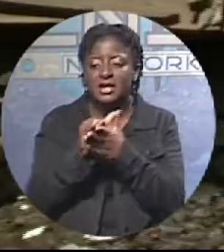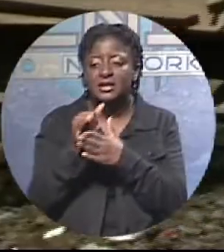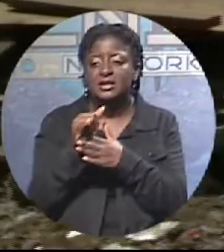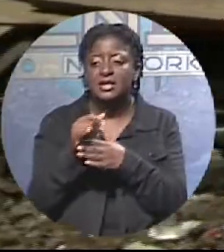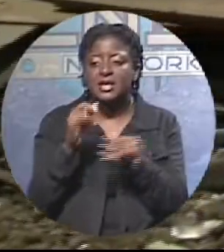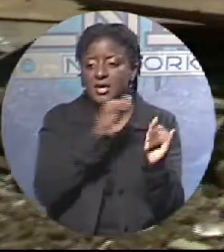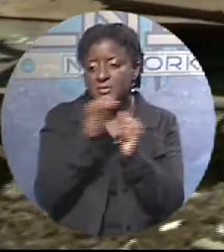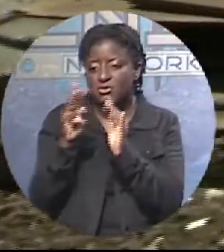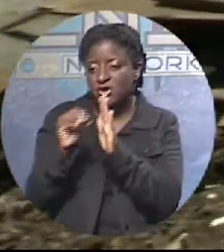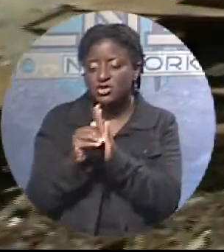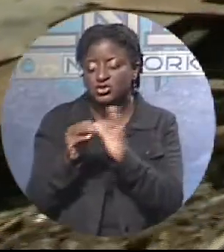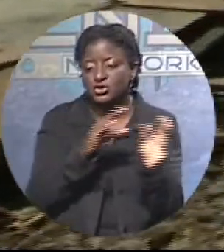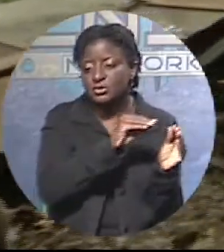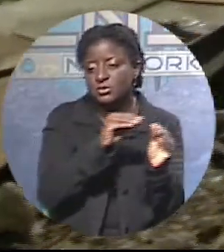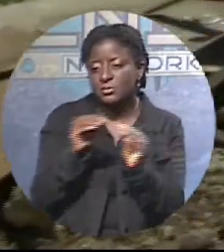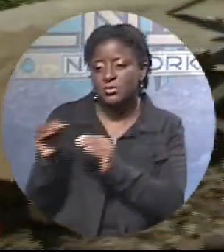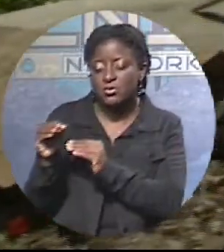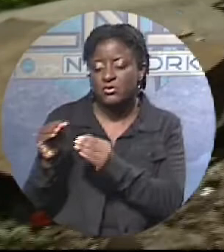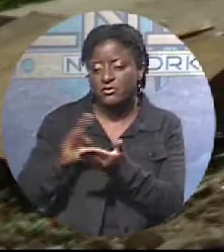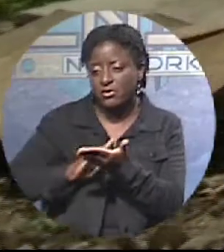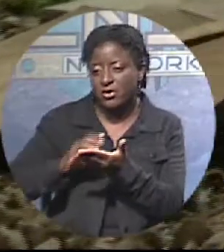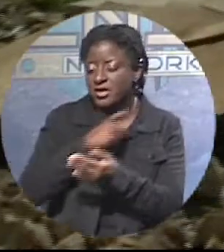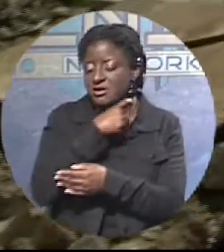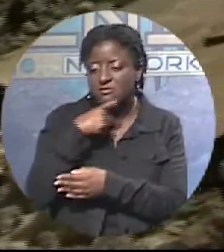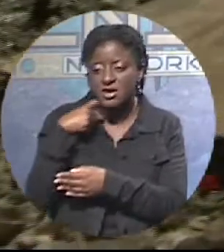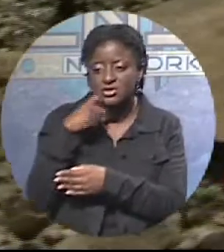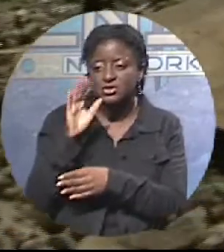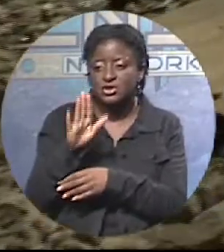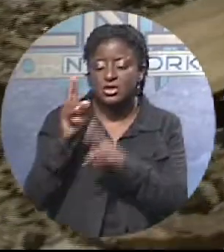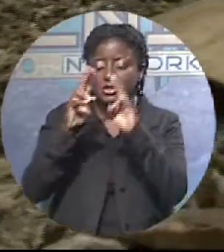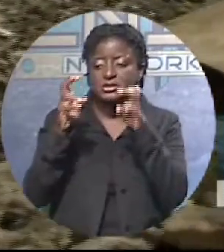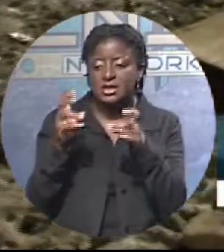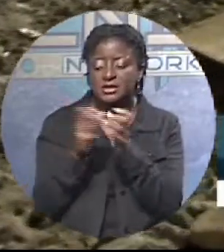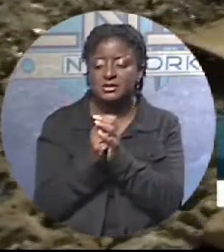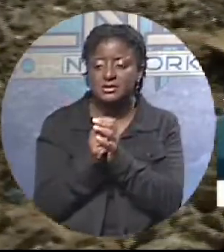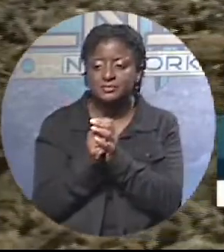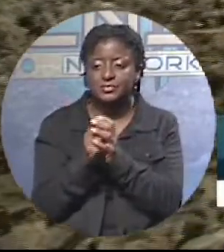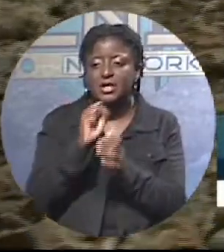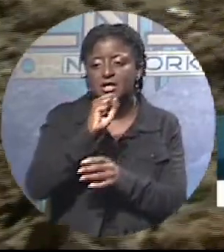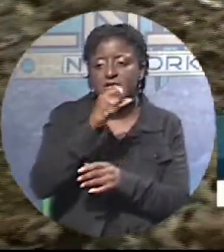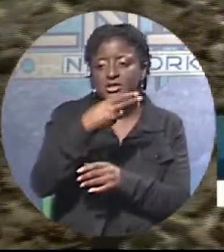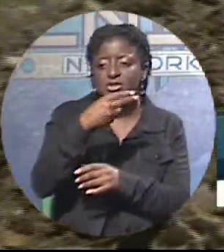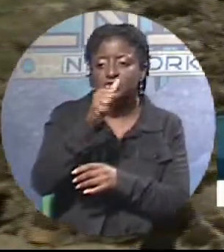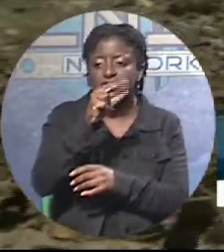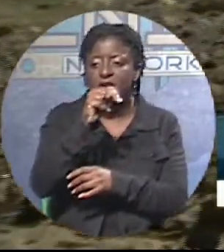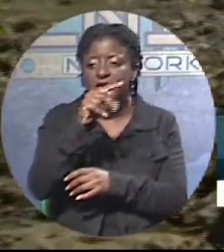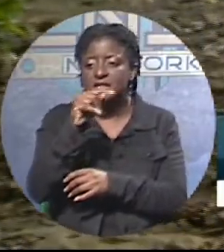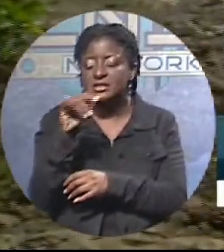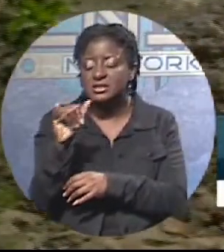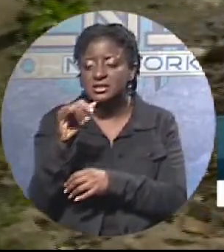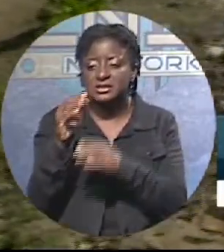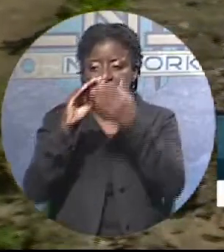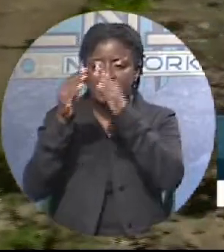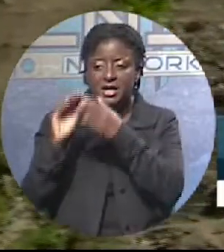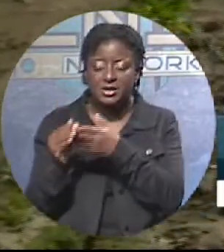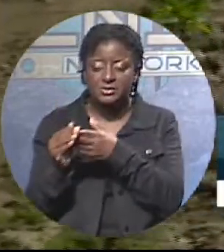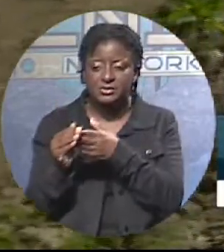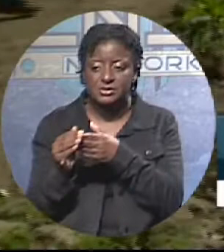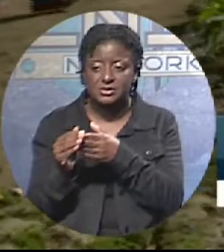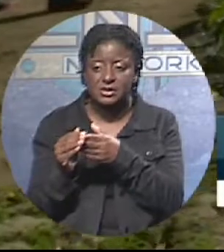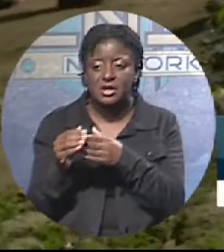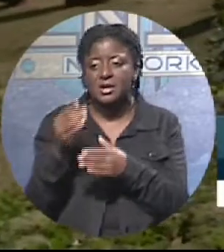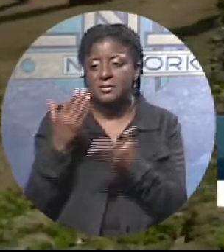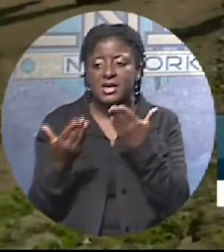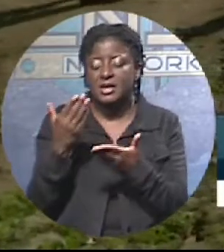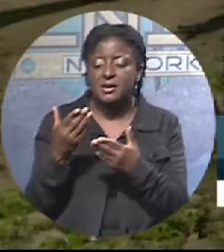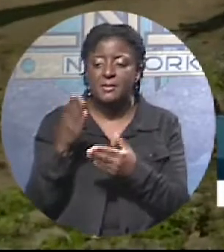revoked. And while one would expect shantytowns to be the first spot for immigration officers to find illegals, Pratt noted that in